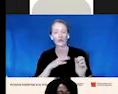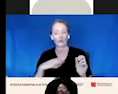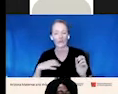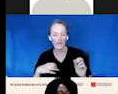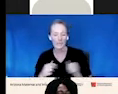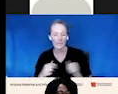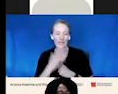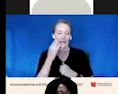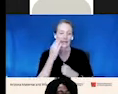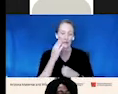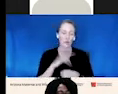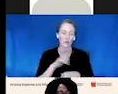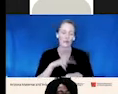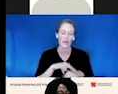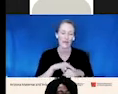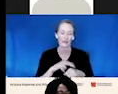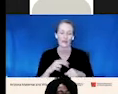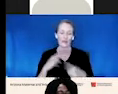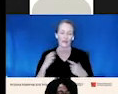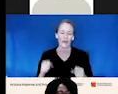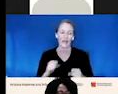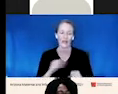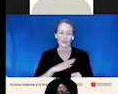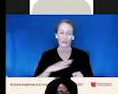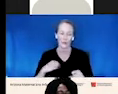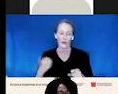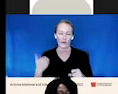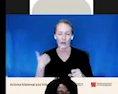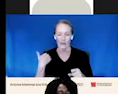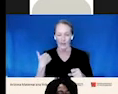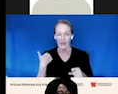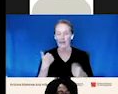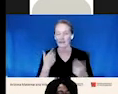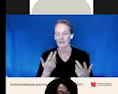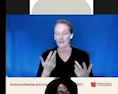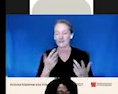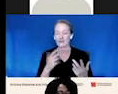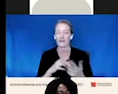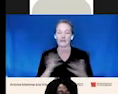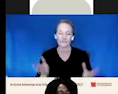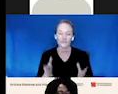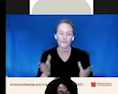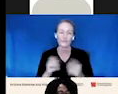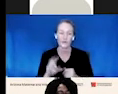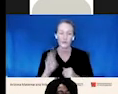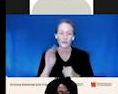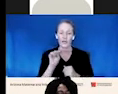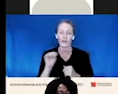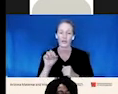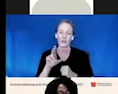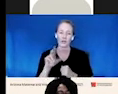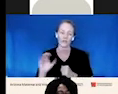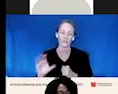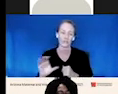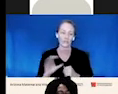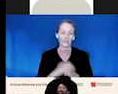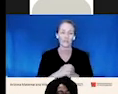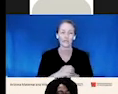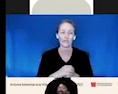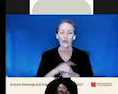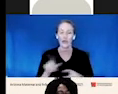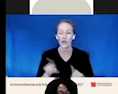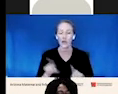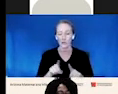a funding mechanism out there to support the MMRC effort. The continued need for American Indian, Alaska Native specific data, and